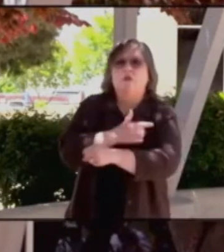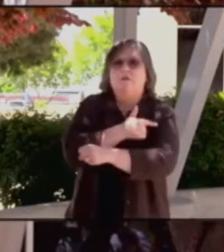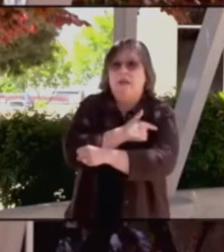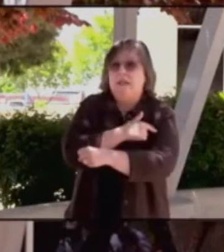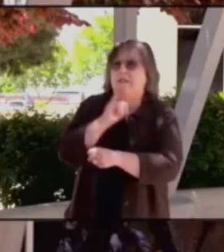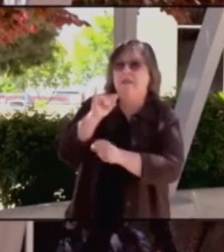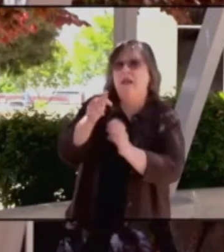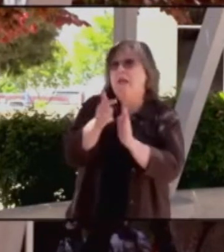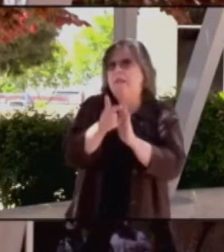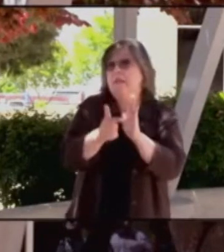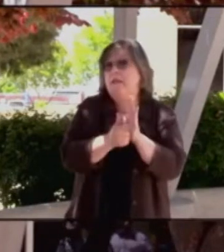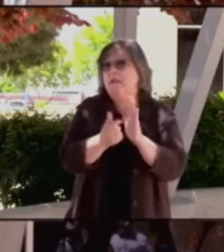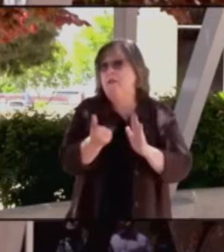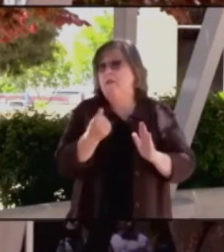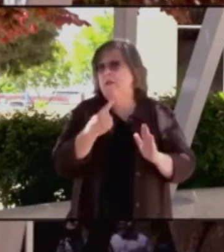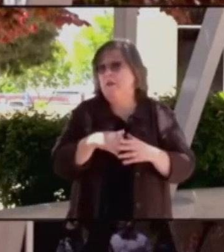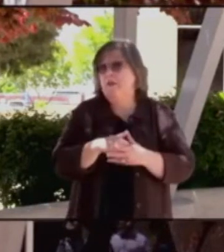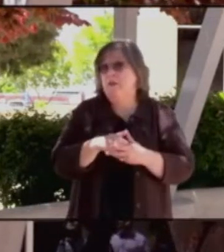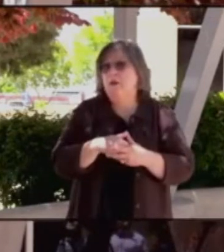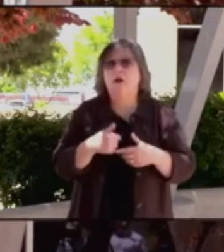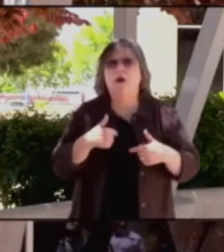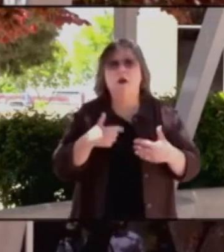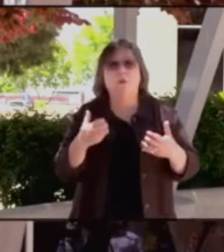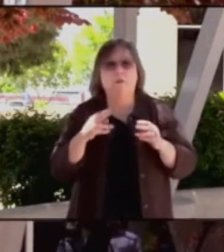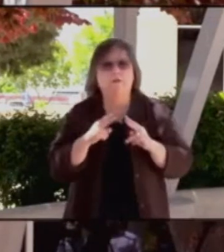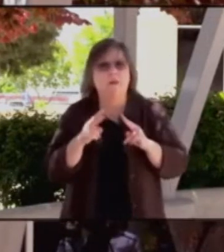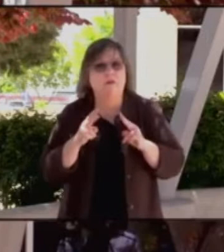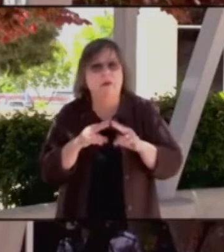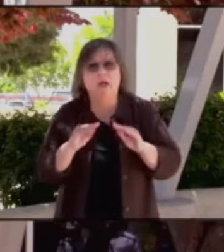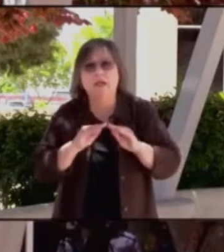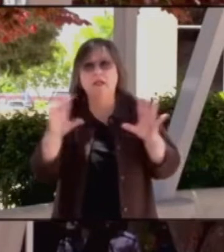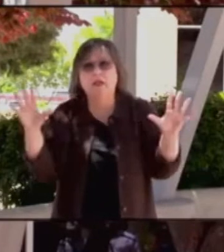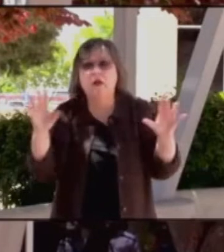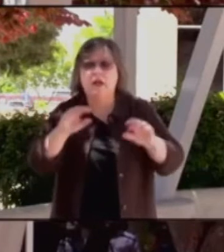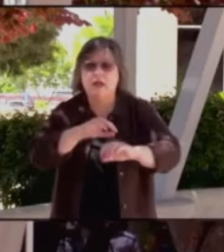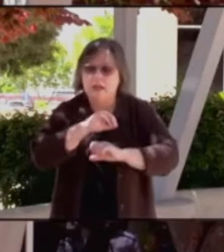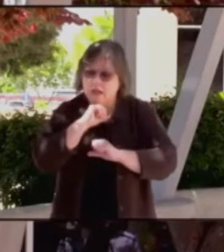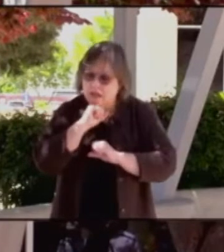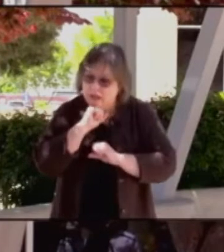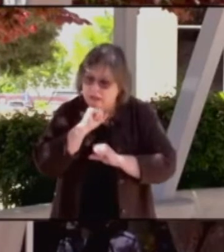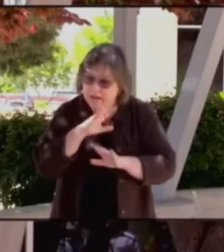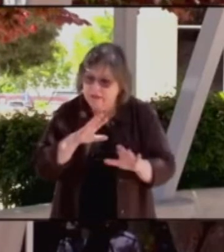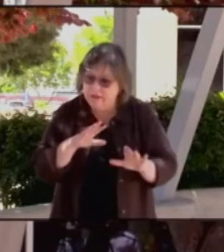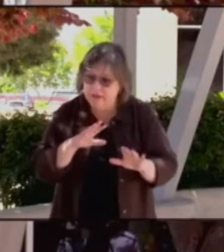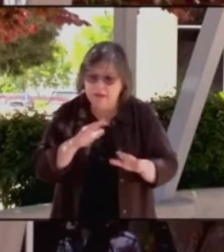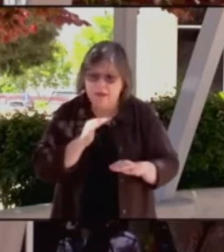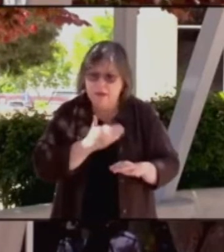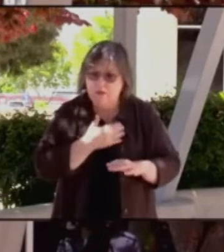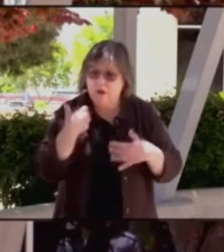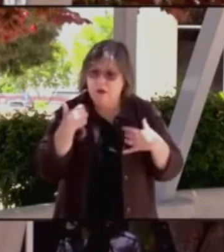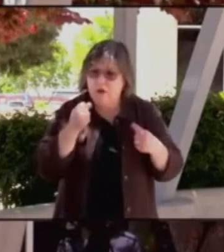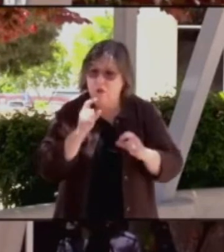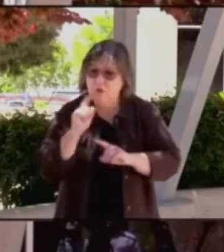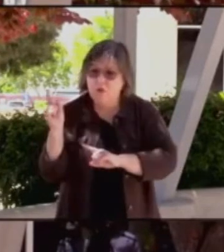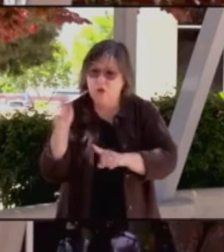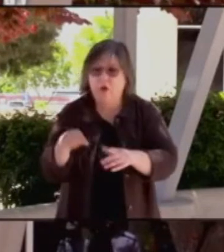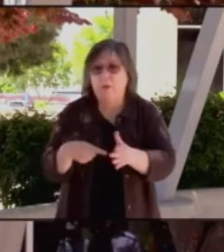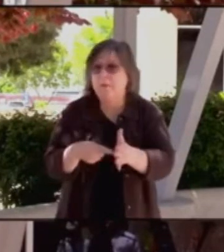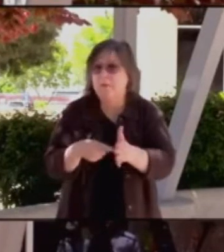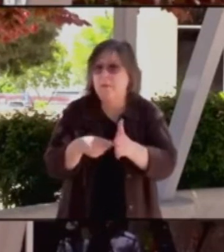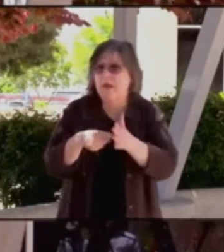that legal? The first thing I want to be very, very clear, there's nothing in the health order that